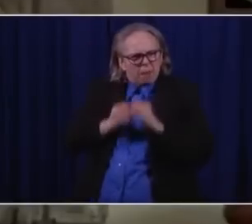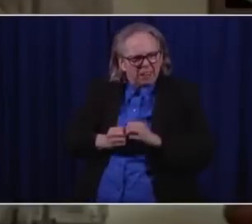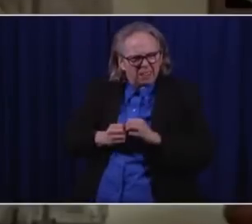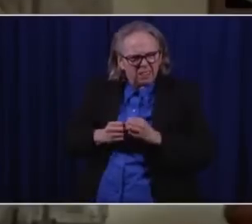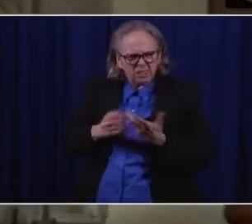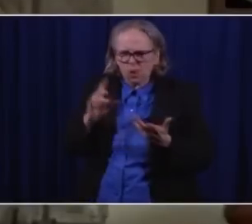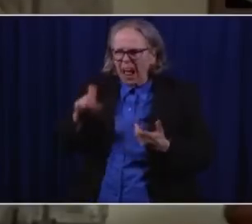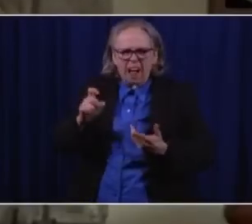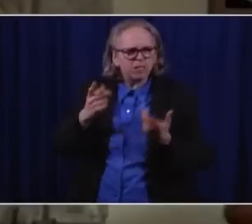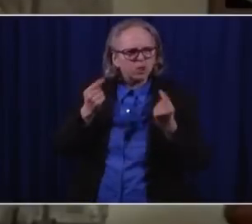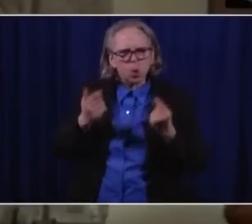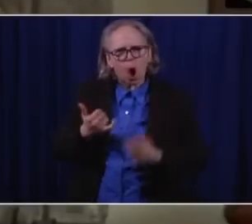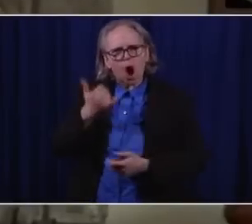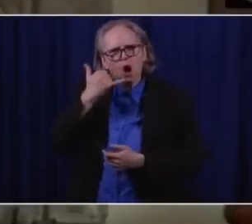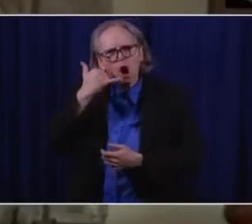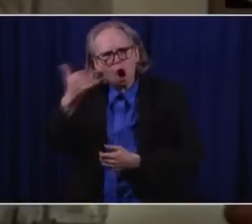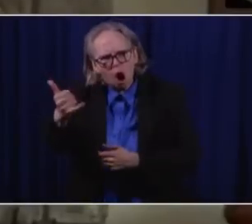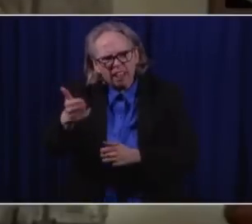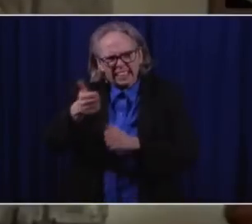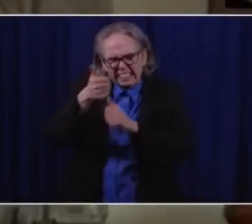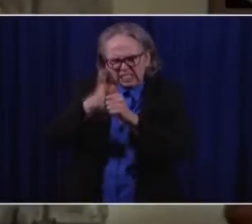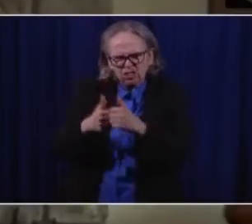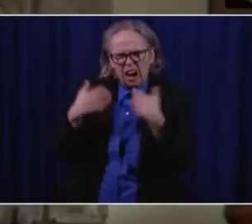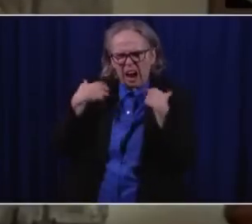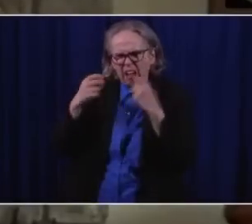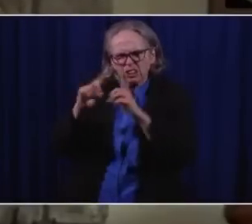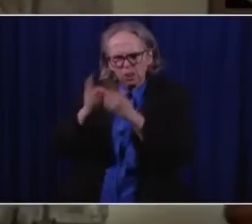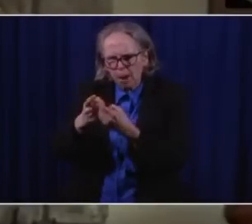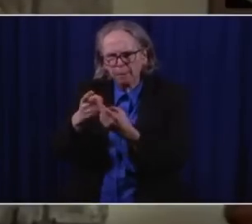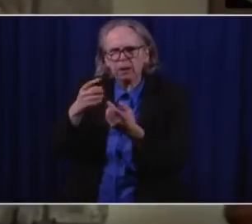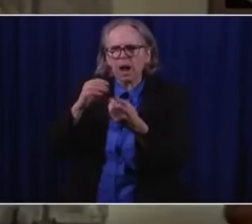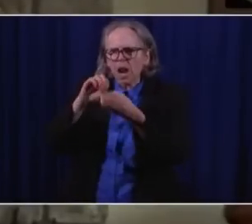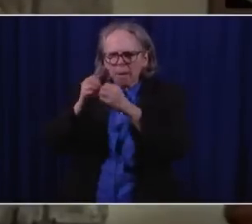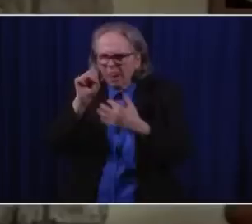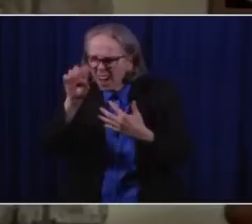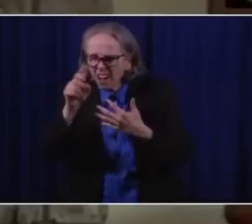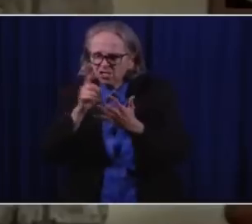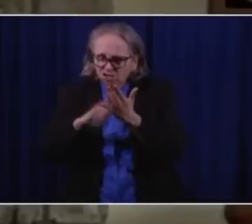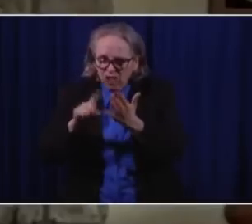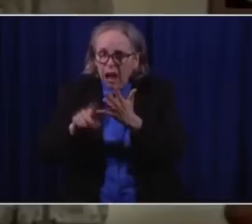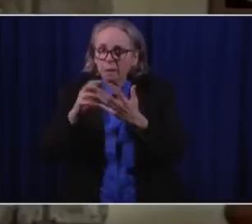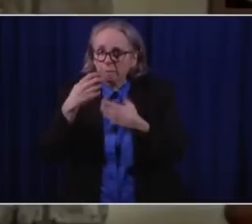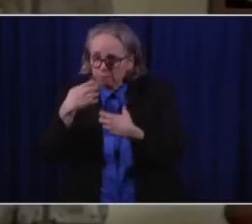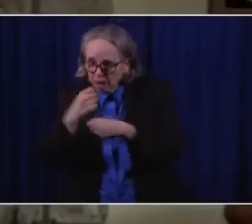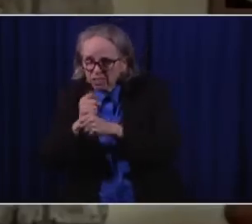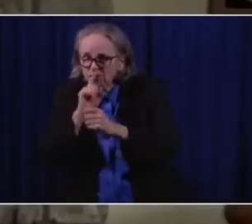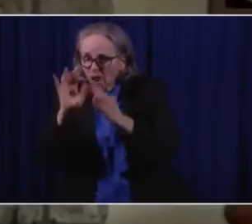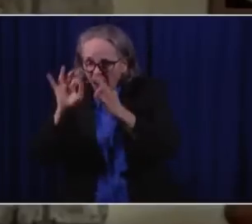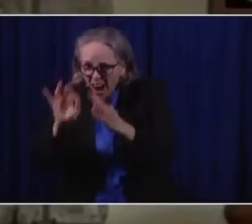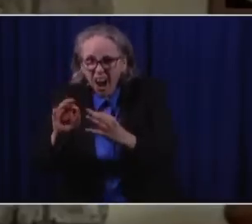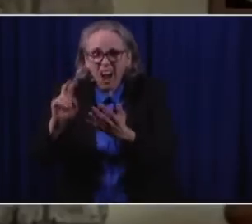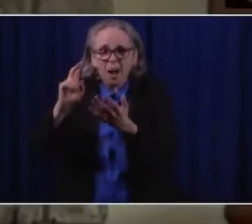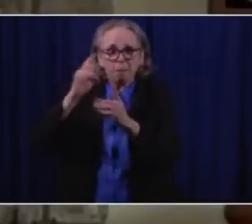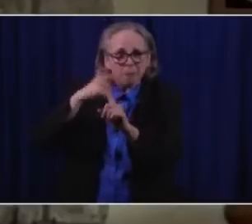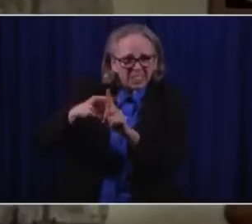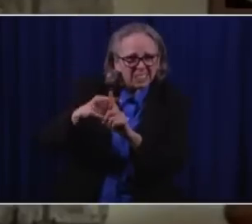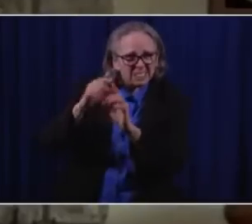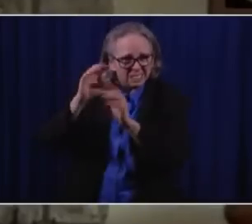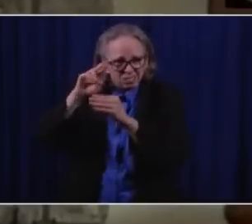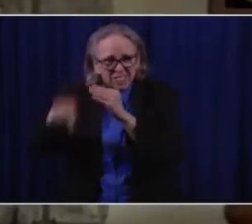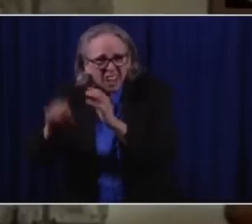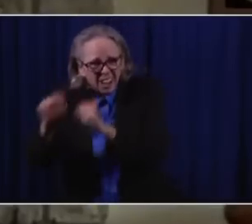call, and they go back and they get the information. And so on Monday, they, for the first day,